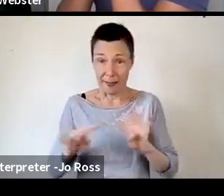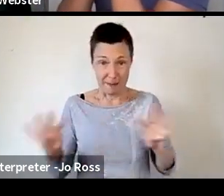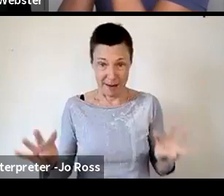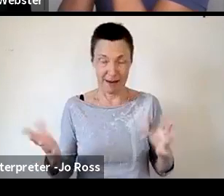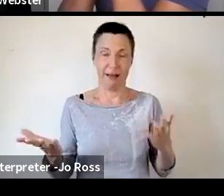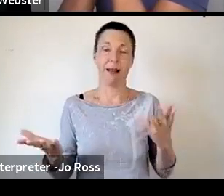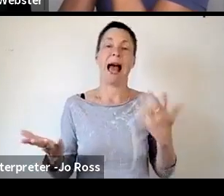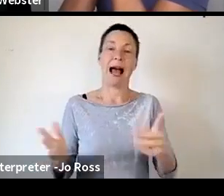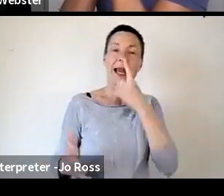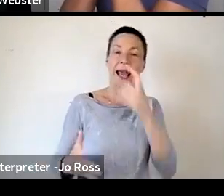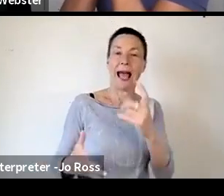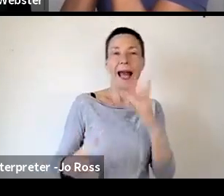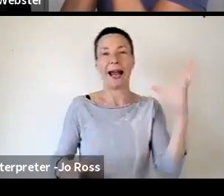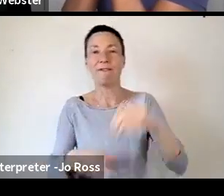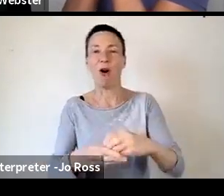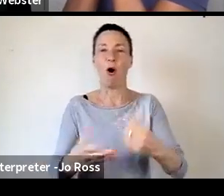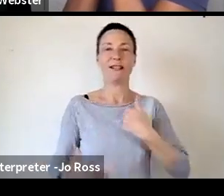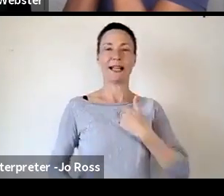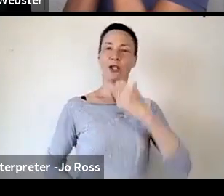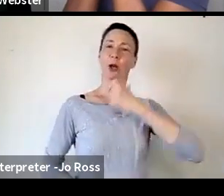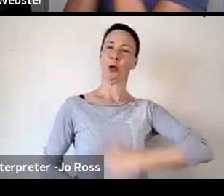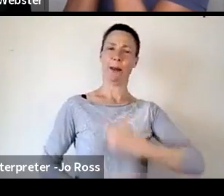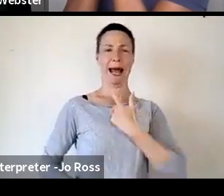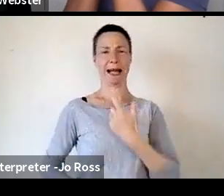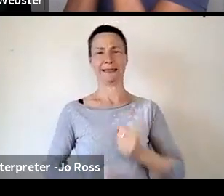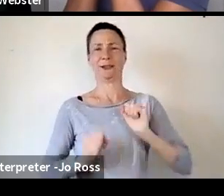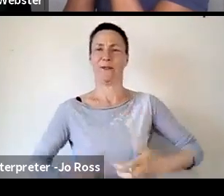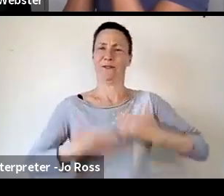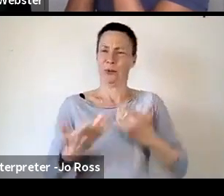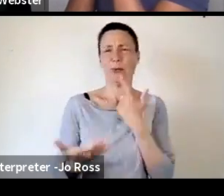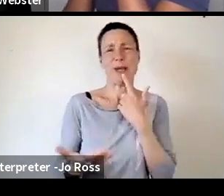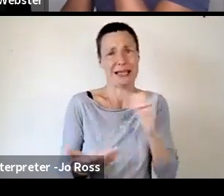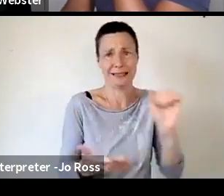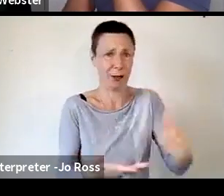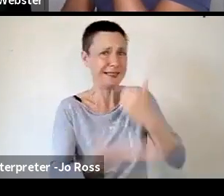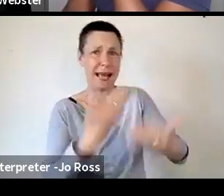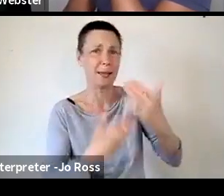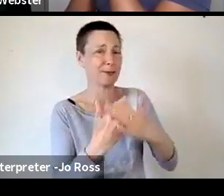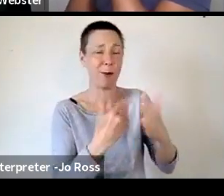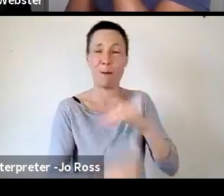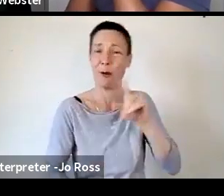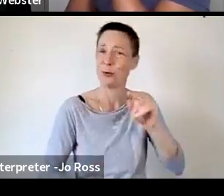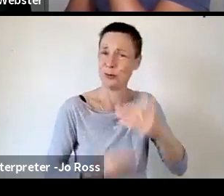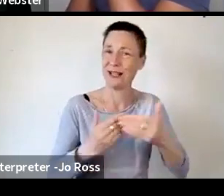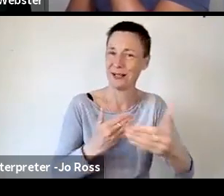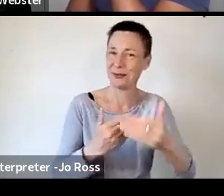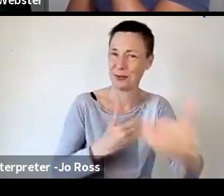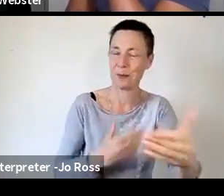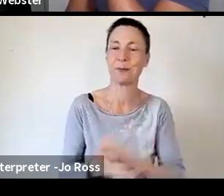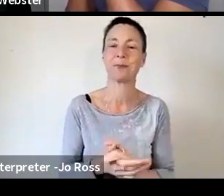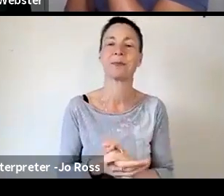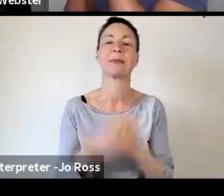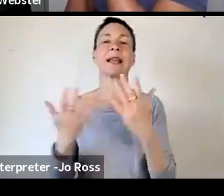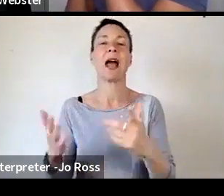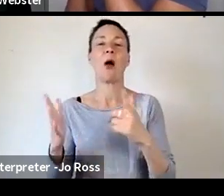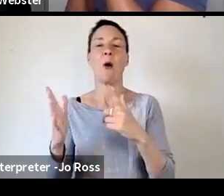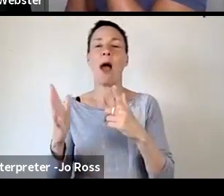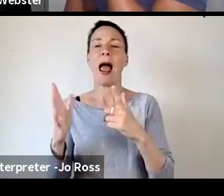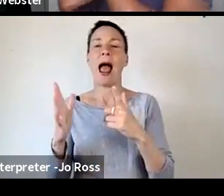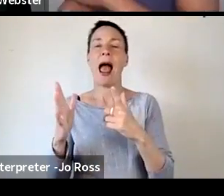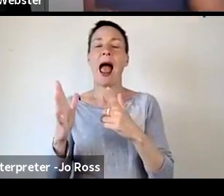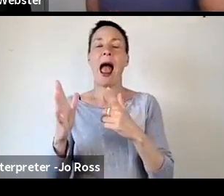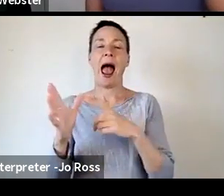able to engage as a human being. So yes, let's hear more about Twitter shortly. And coming next to Abby Kumar.